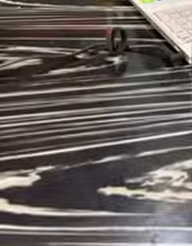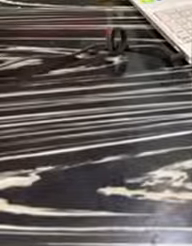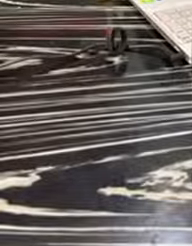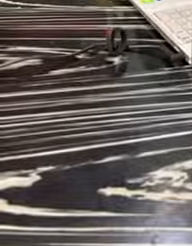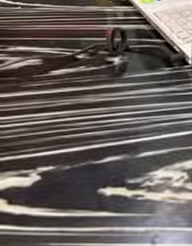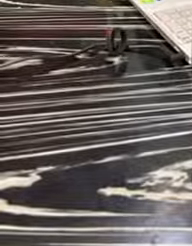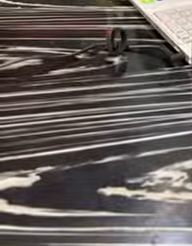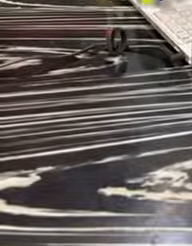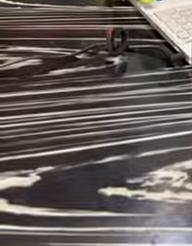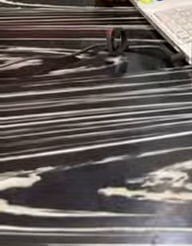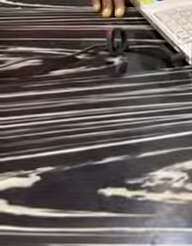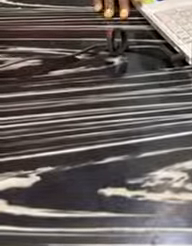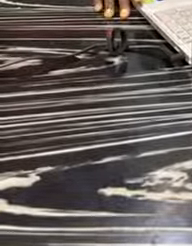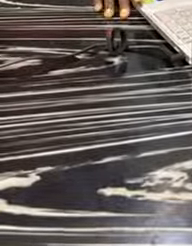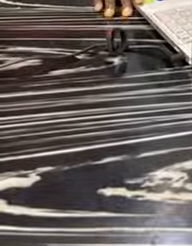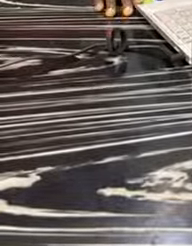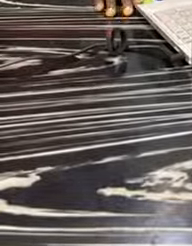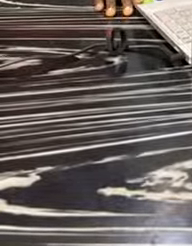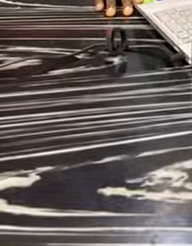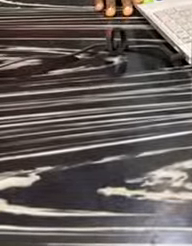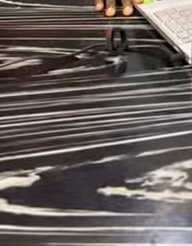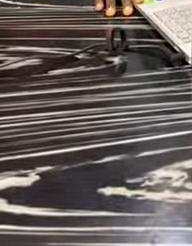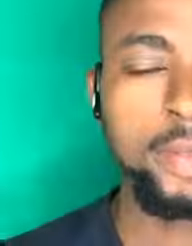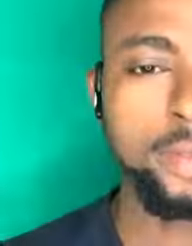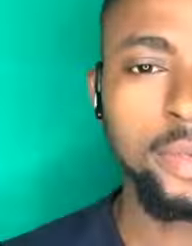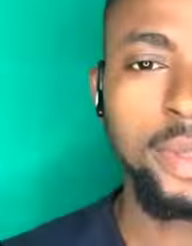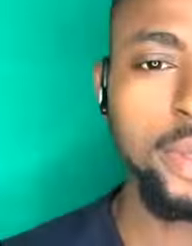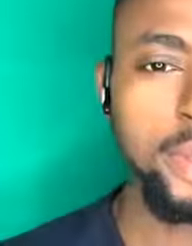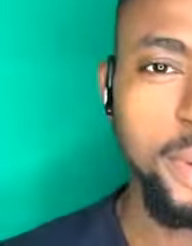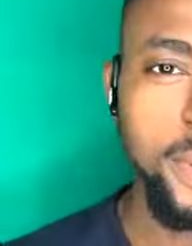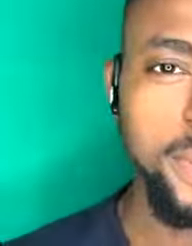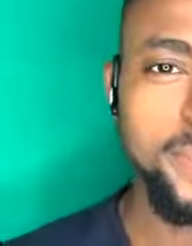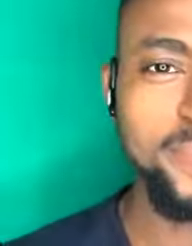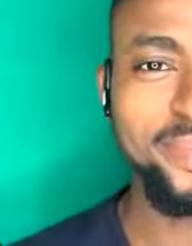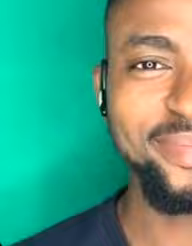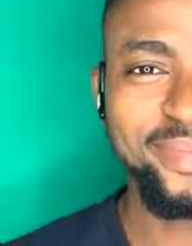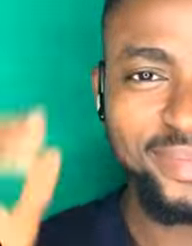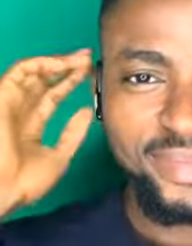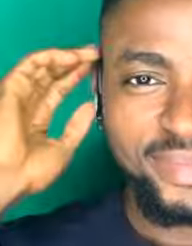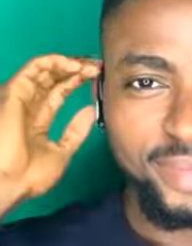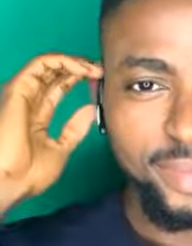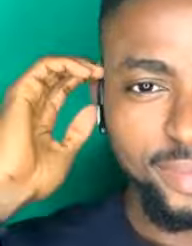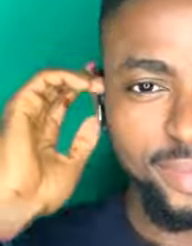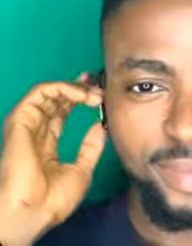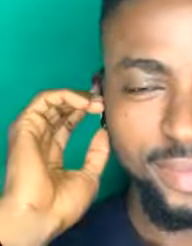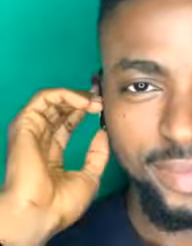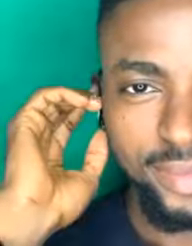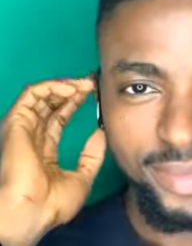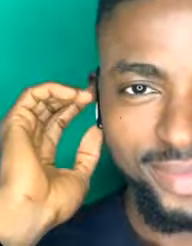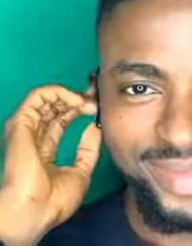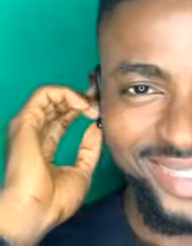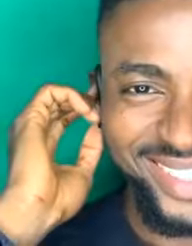I will be doing a little bit of sign so that he can be okay. Welcome.